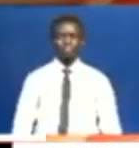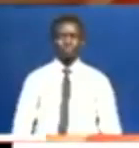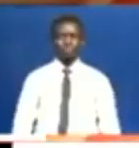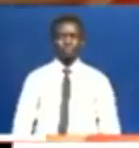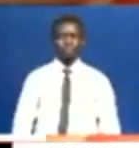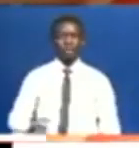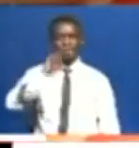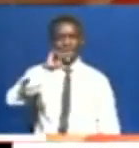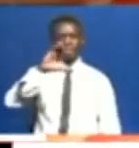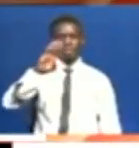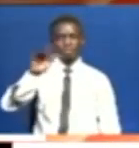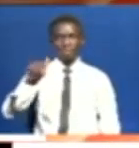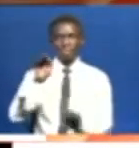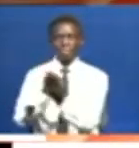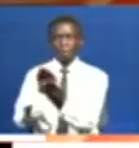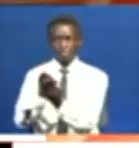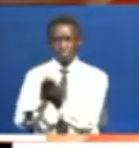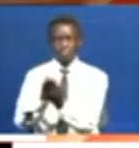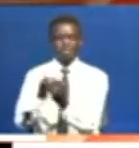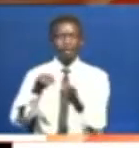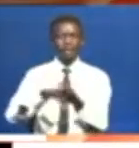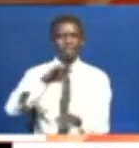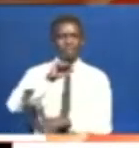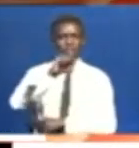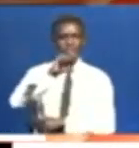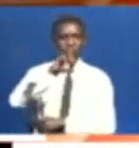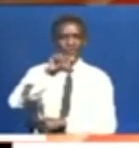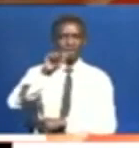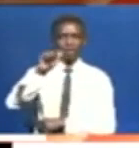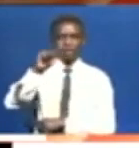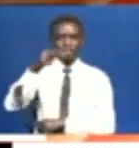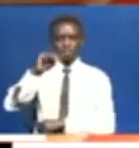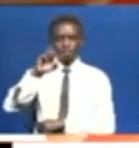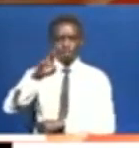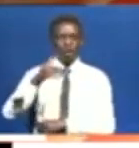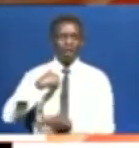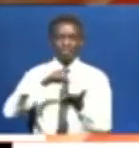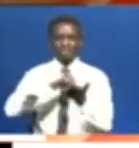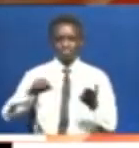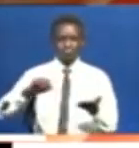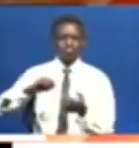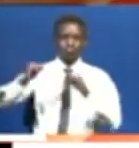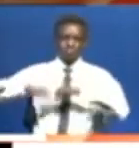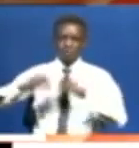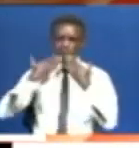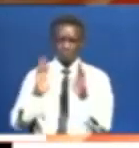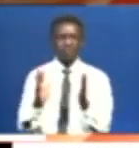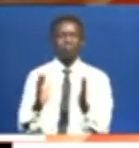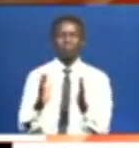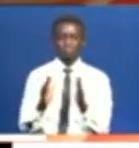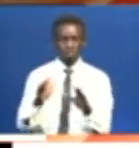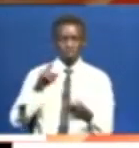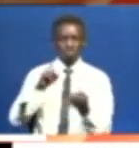NCBA Bank and Strathmore Business School have sealed a deal that will provide enhanced support and resources to micro, small